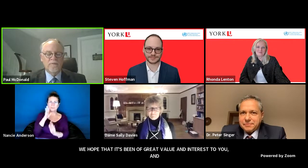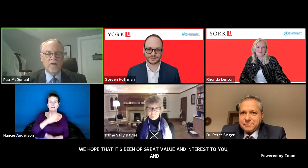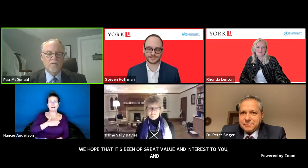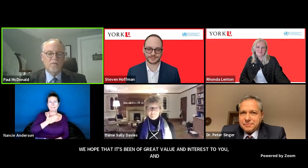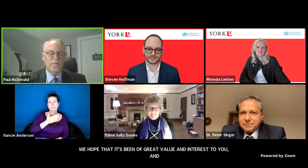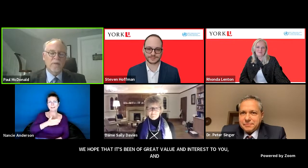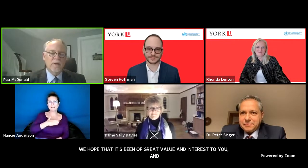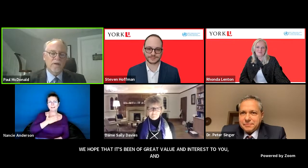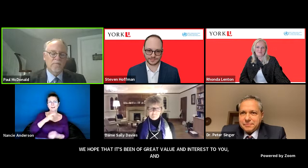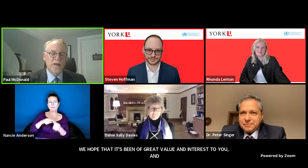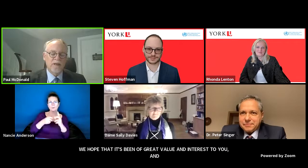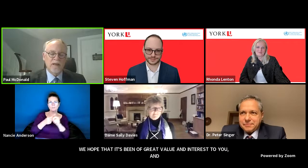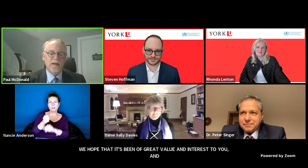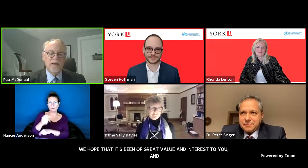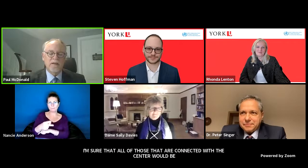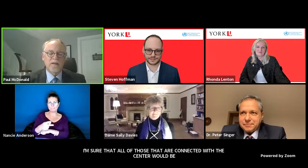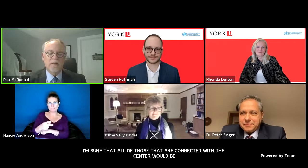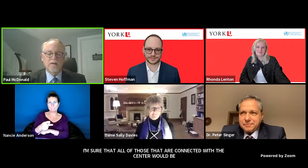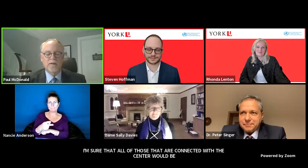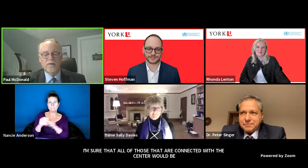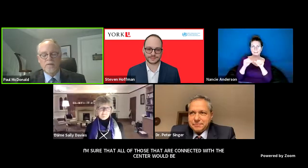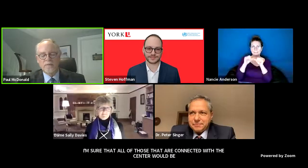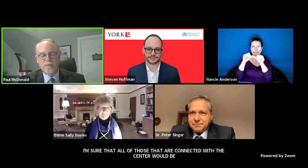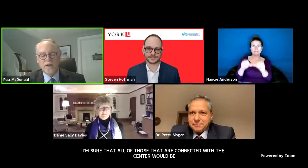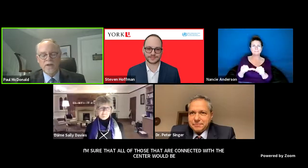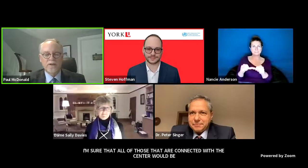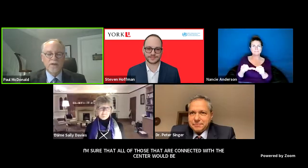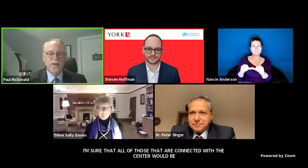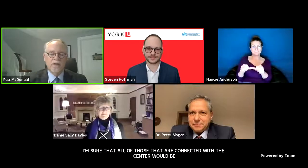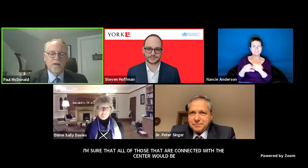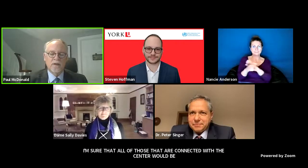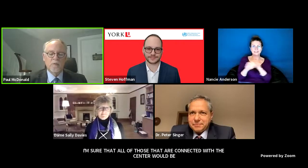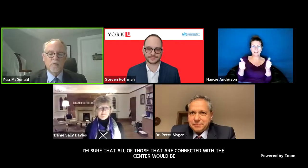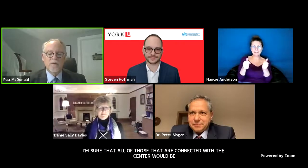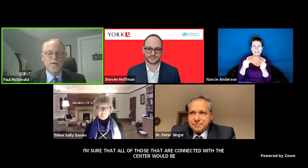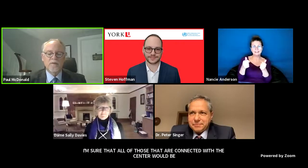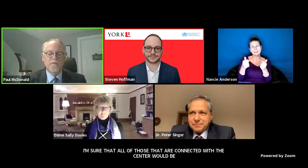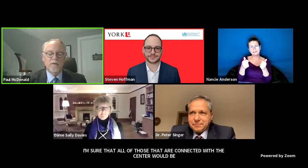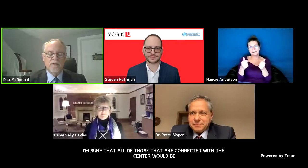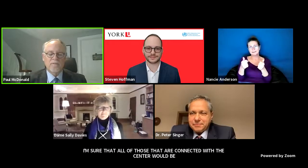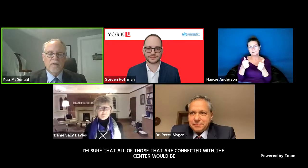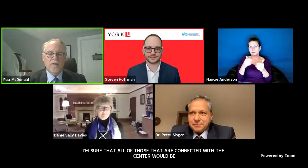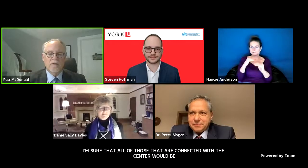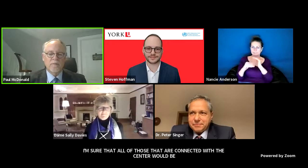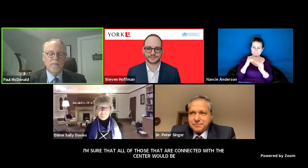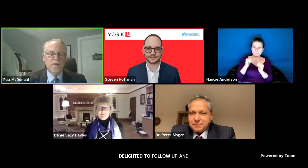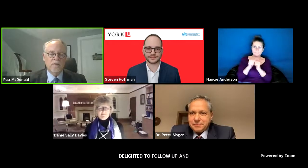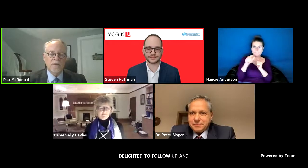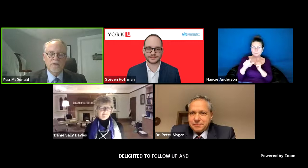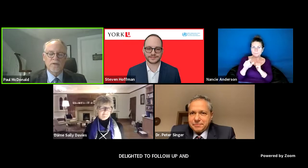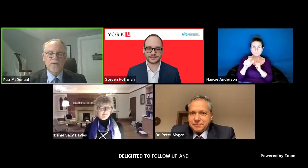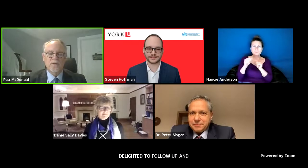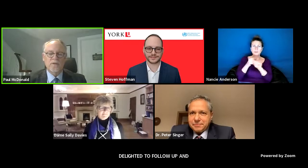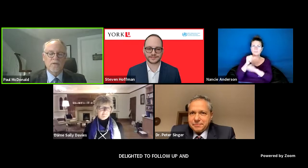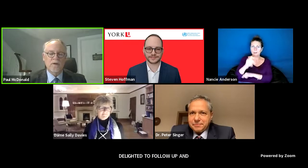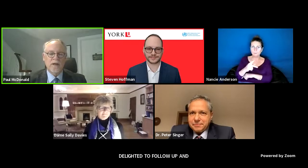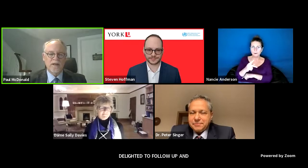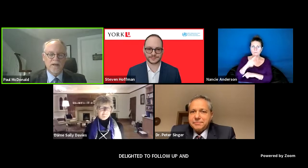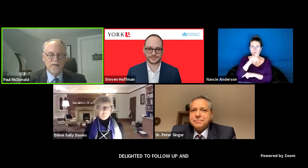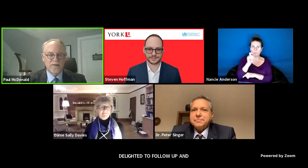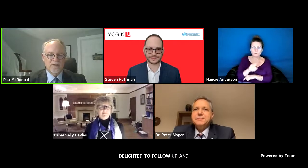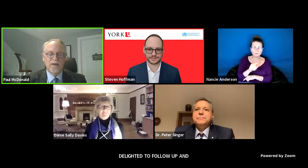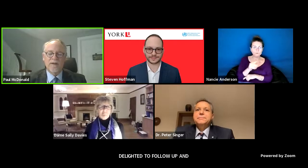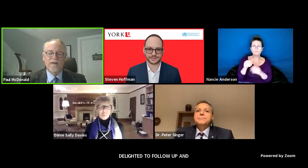to follow up and maintain any correspondence with you if you have follow-up questions